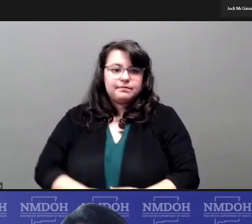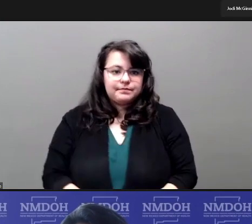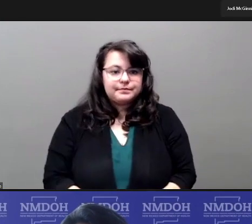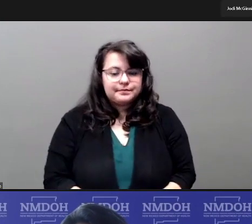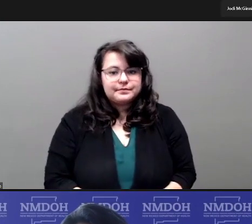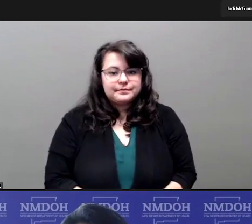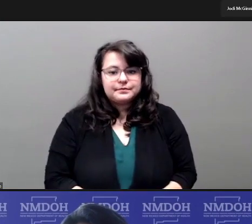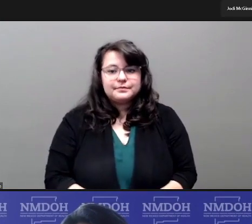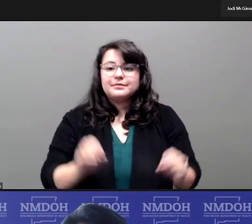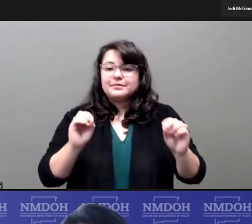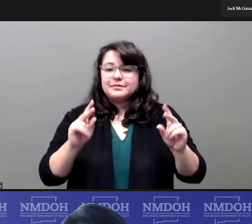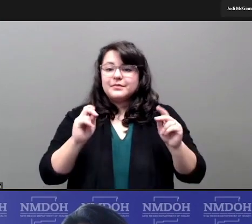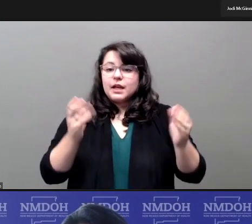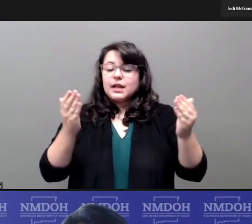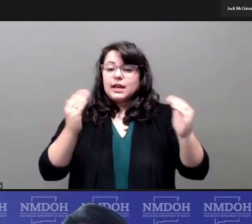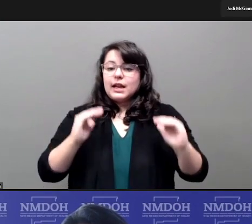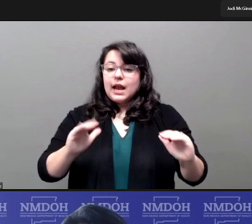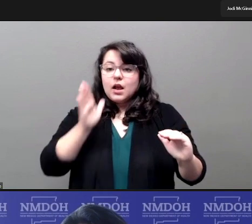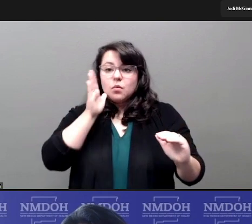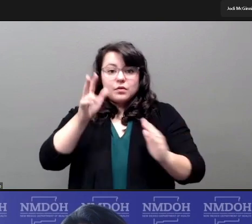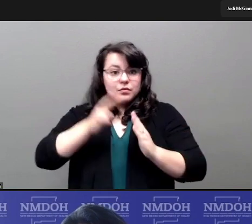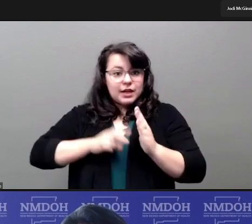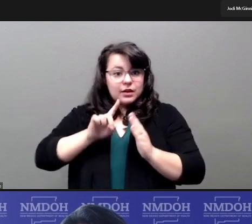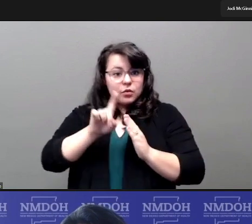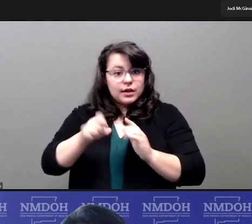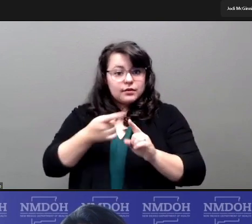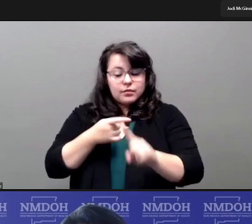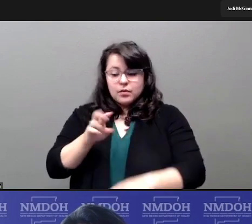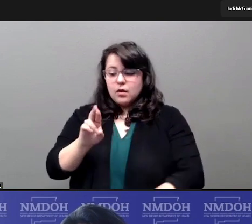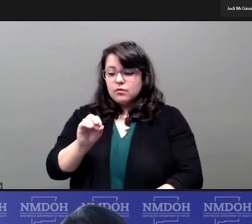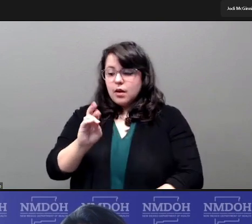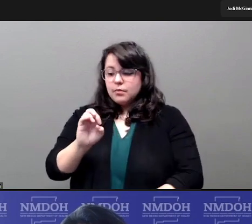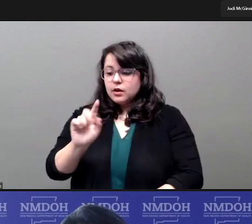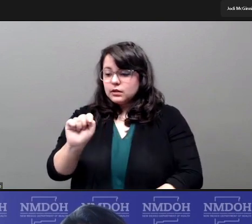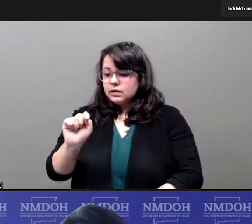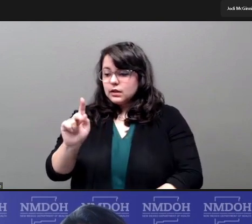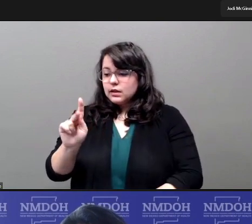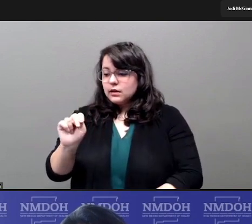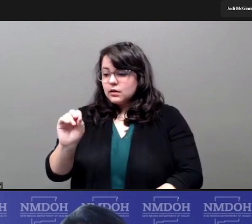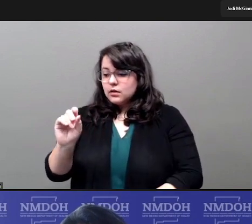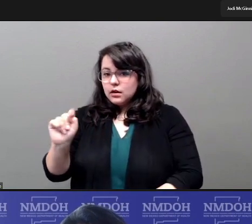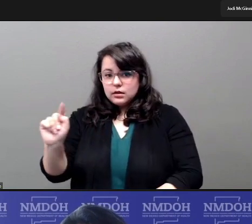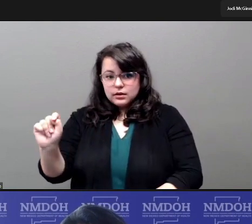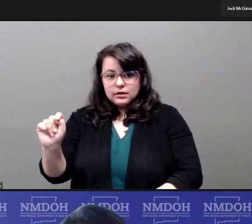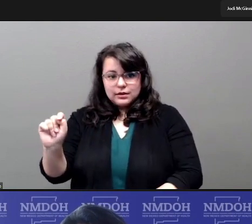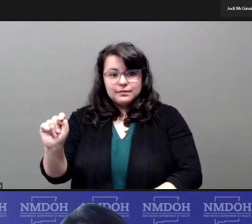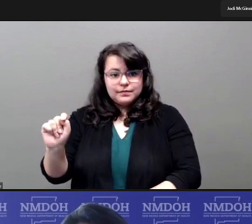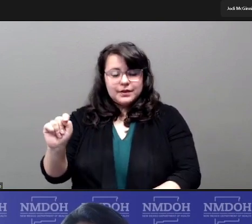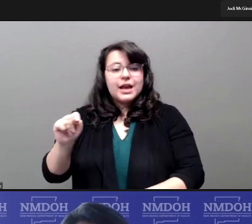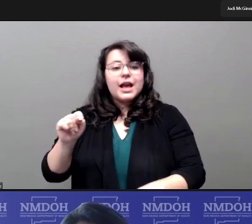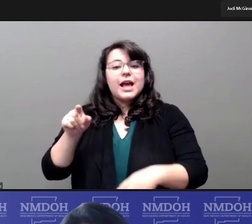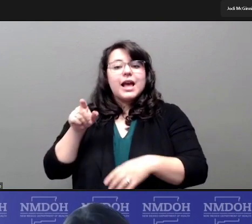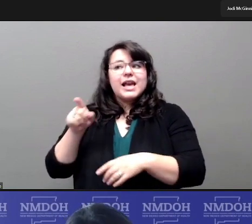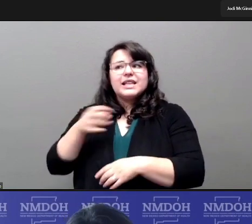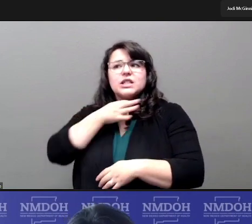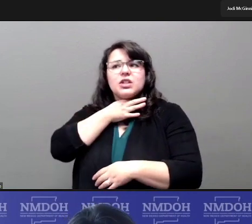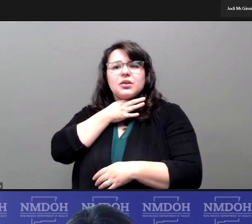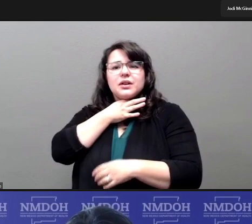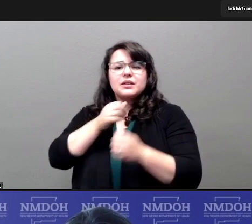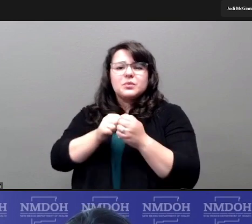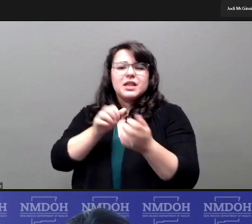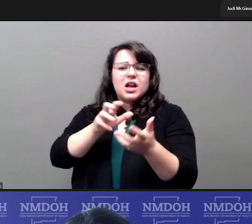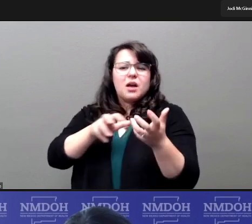Okay, next I'm going to read a question from Robert Knott with the Santa Fe New Mexican. He's curious if this combination